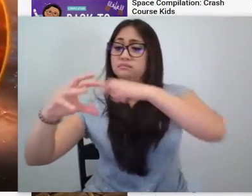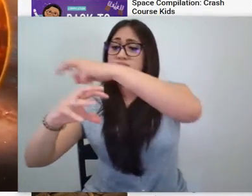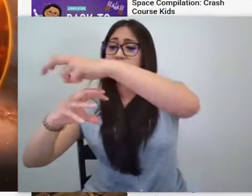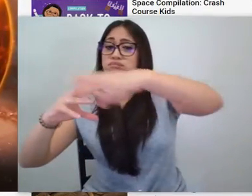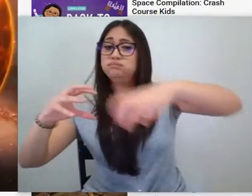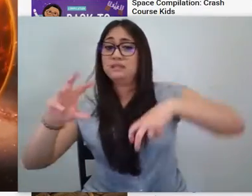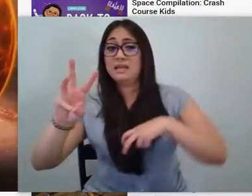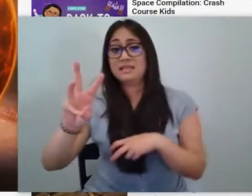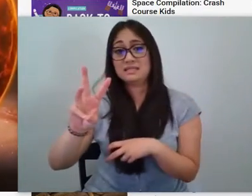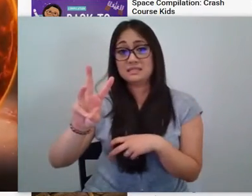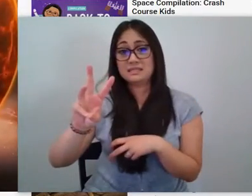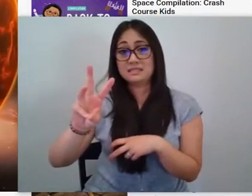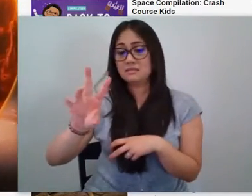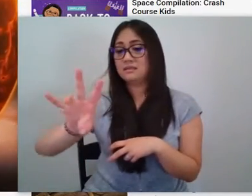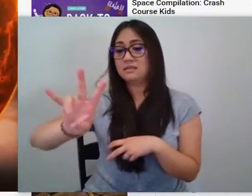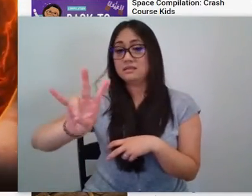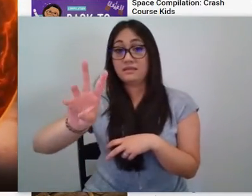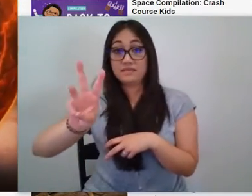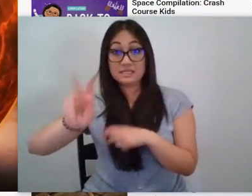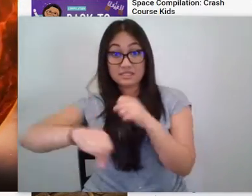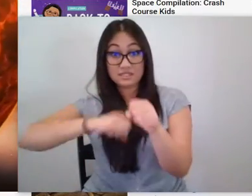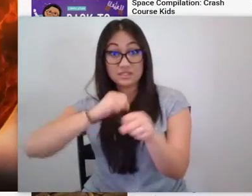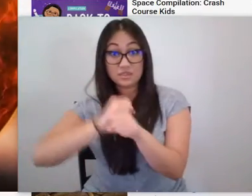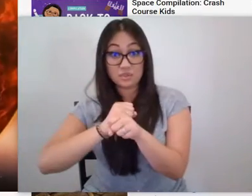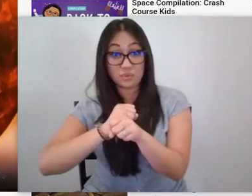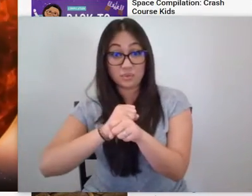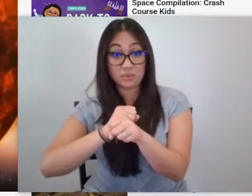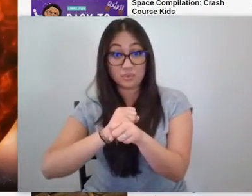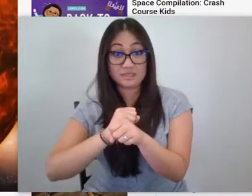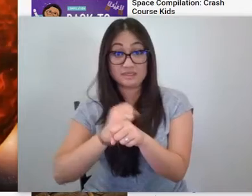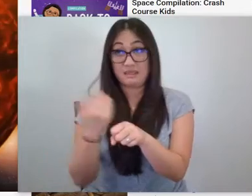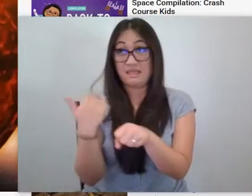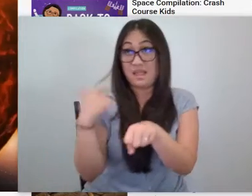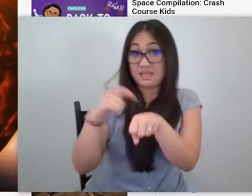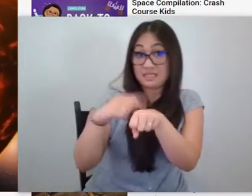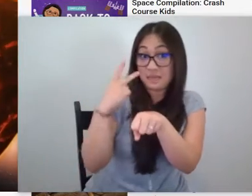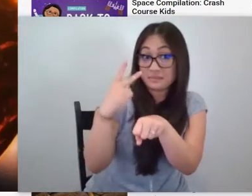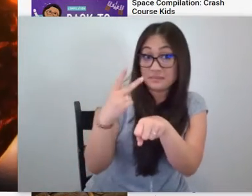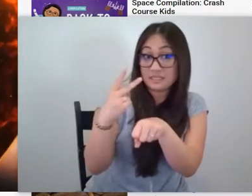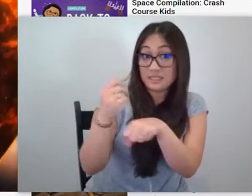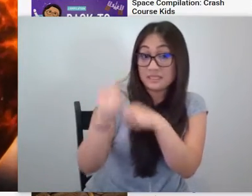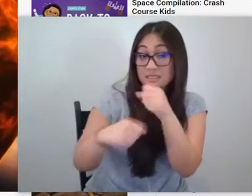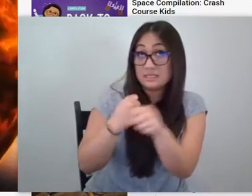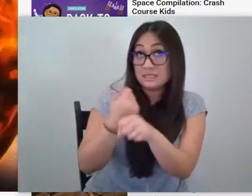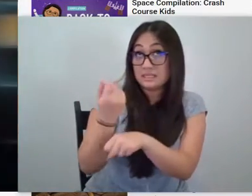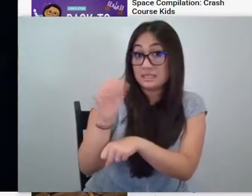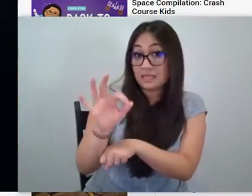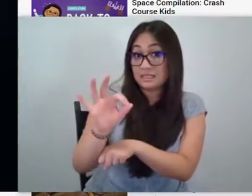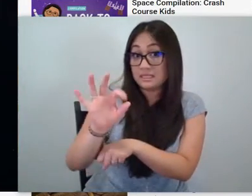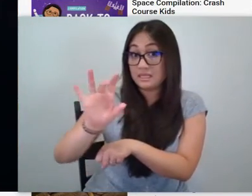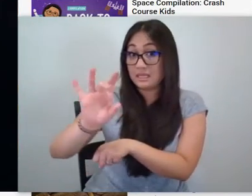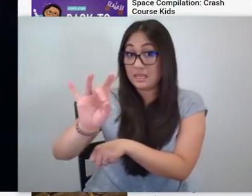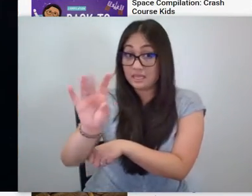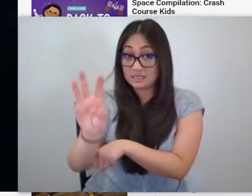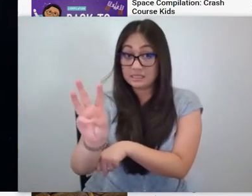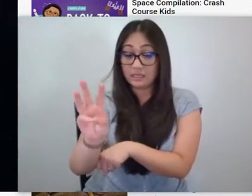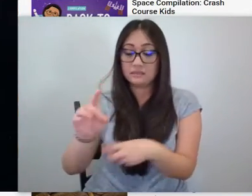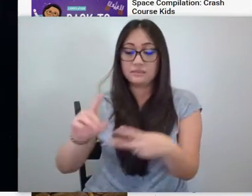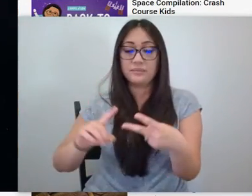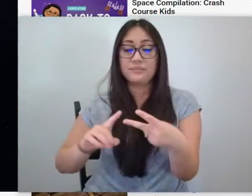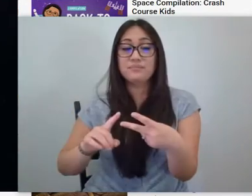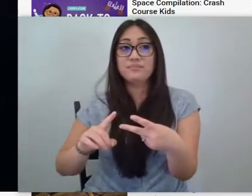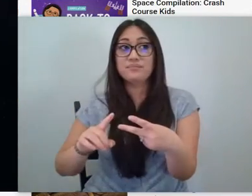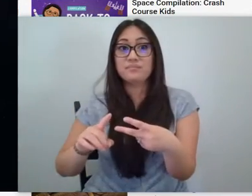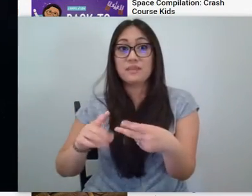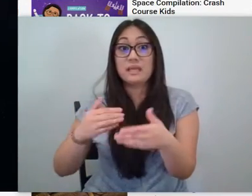seen in 1986 and will again be visible around the year 2061. Encke's Comet has